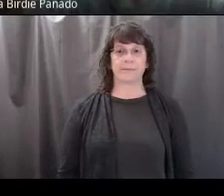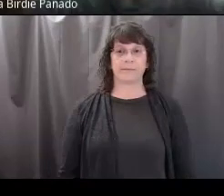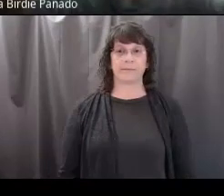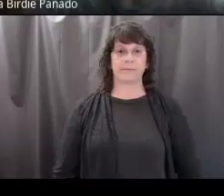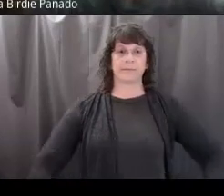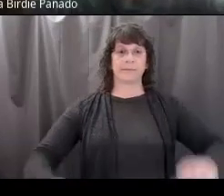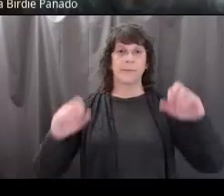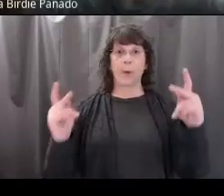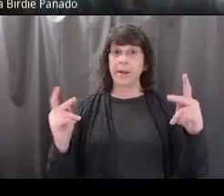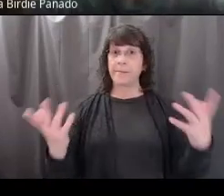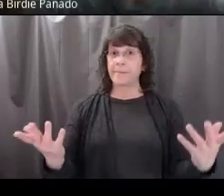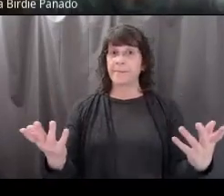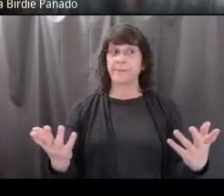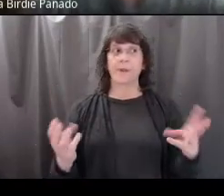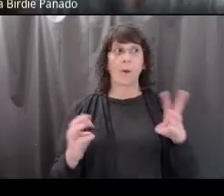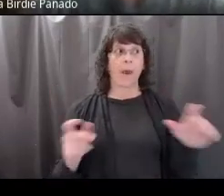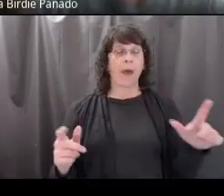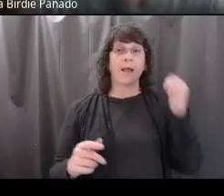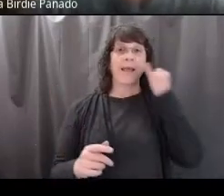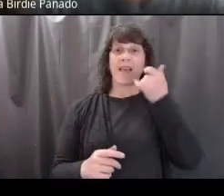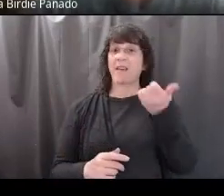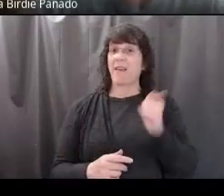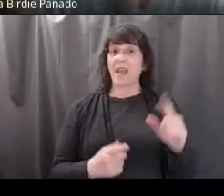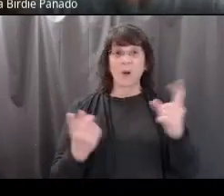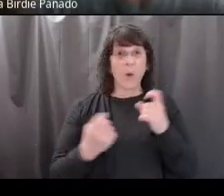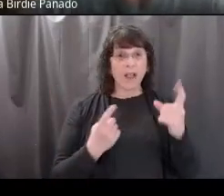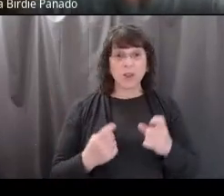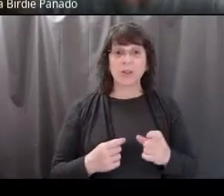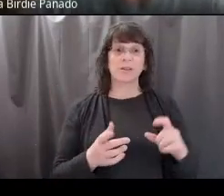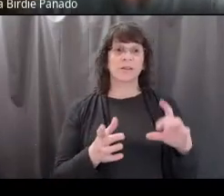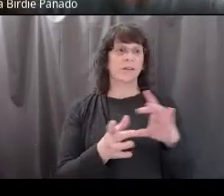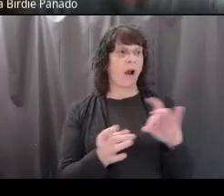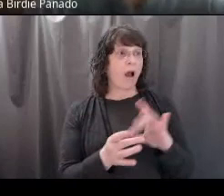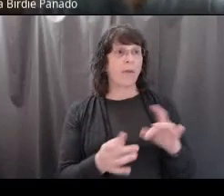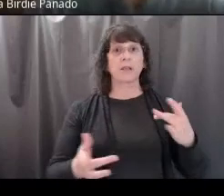All right. Well, if you have any questions,